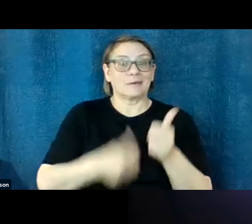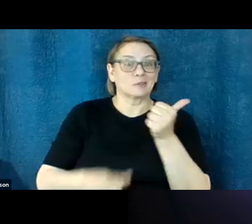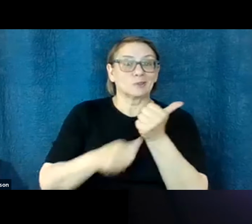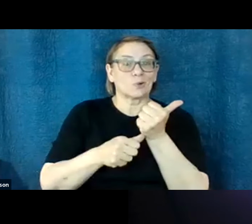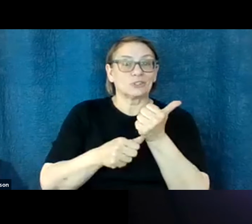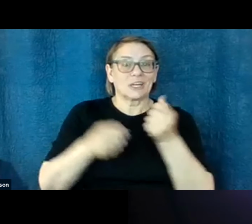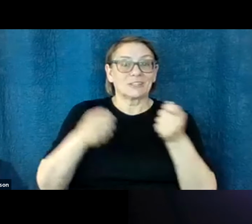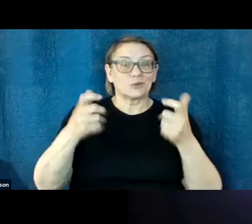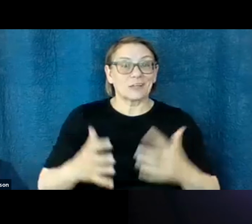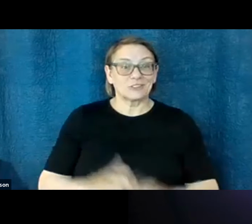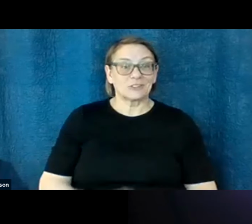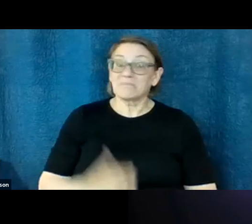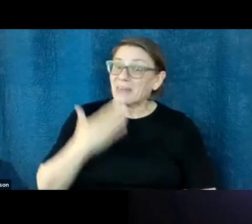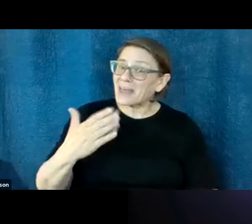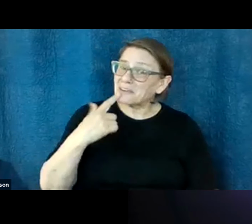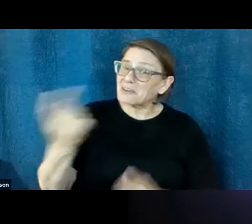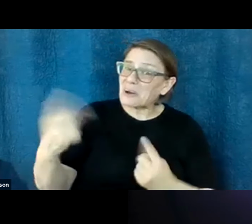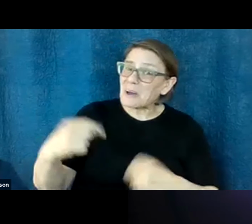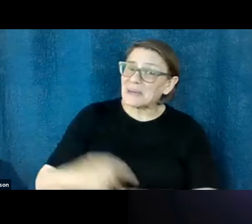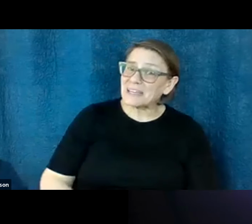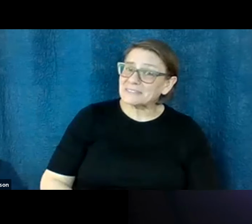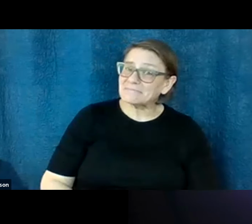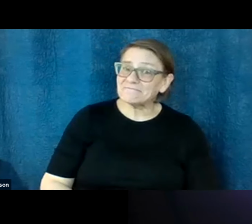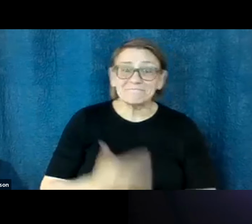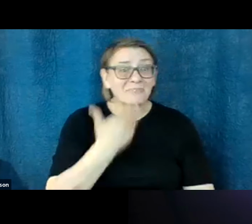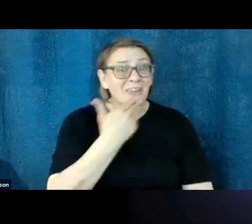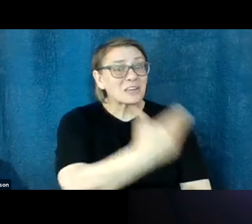Nice to see you today, Michelle. Thank you for coming. Thank you.